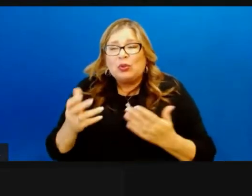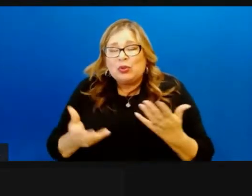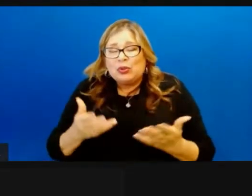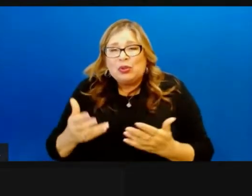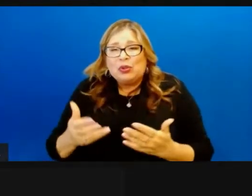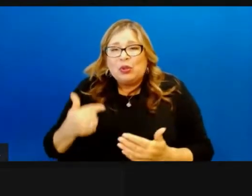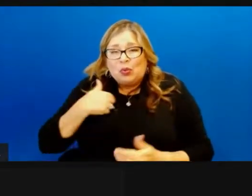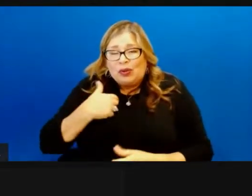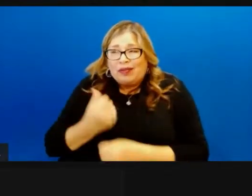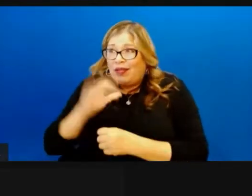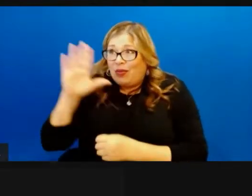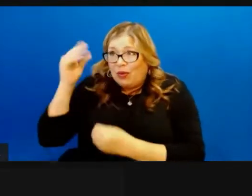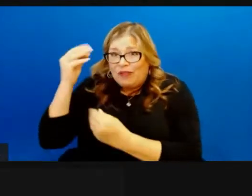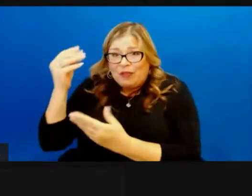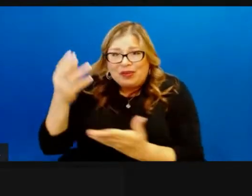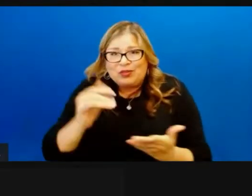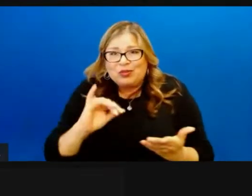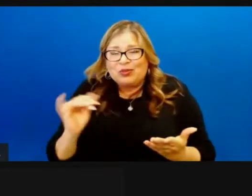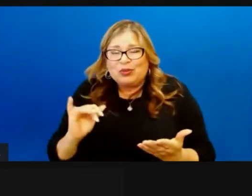I